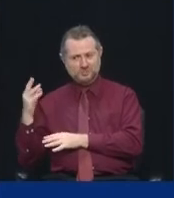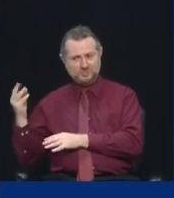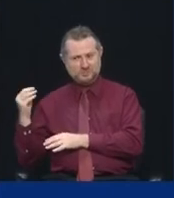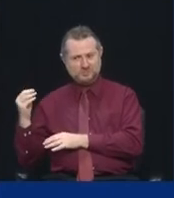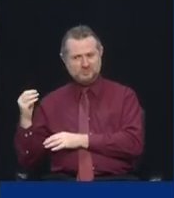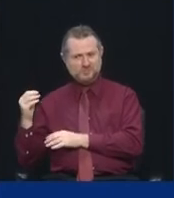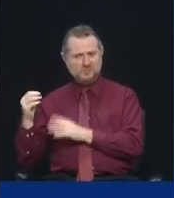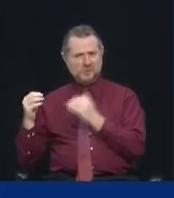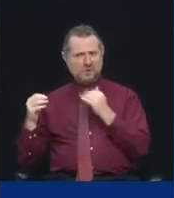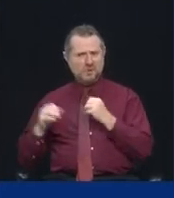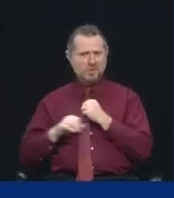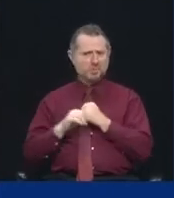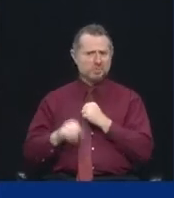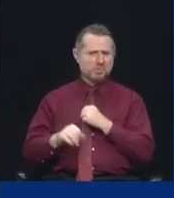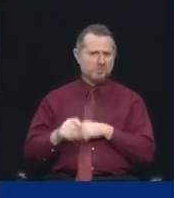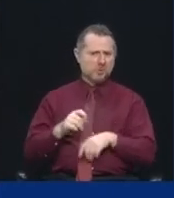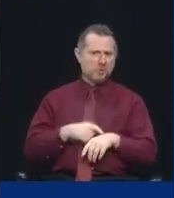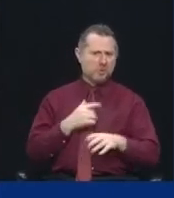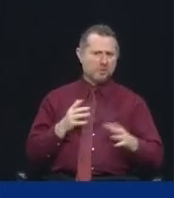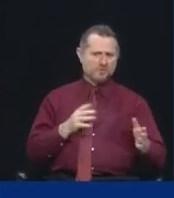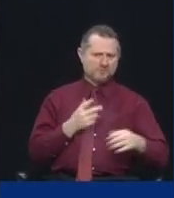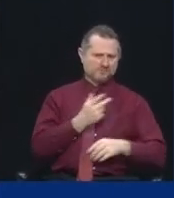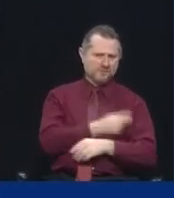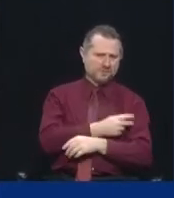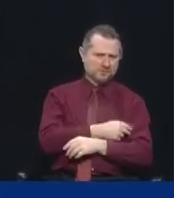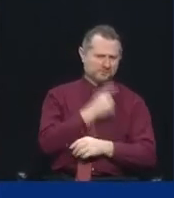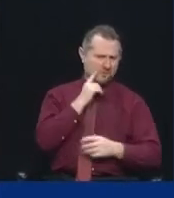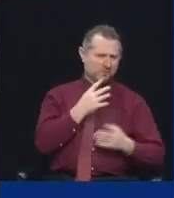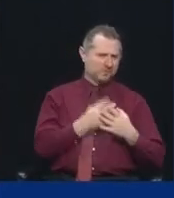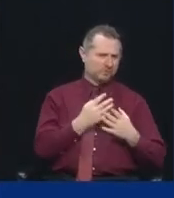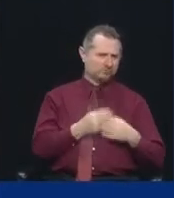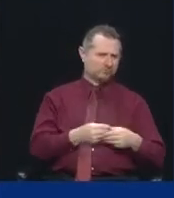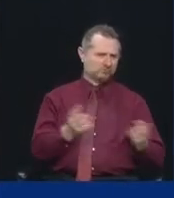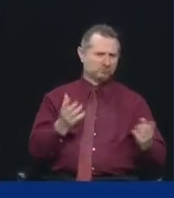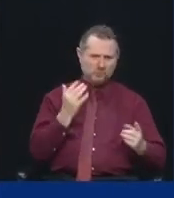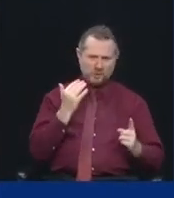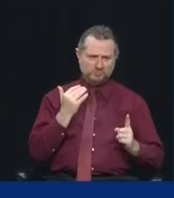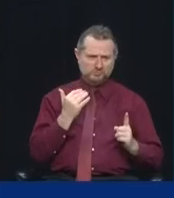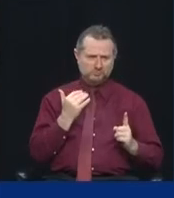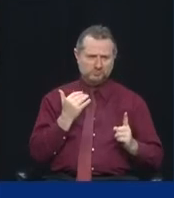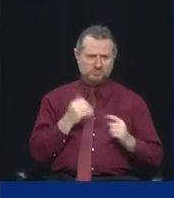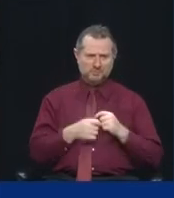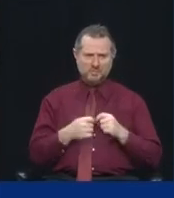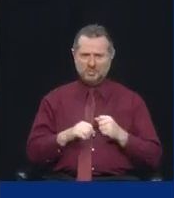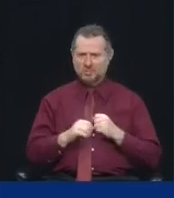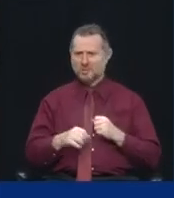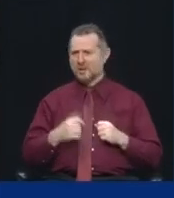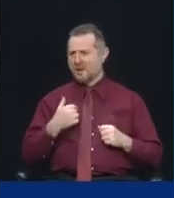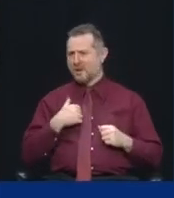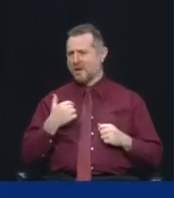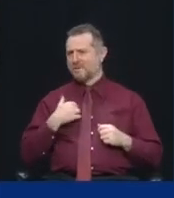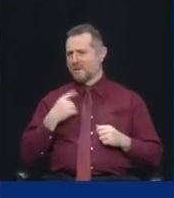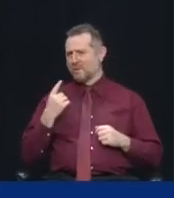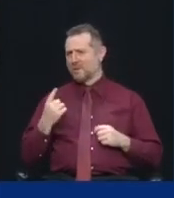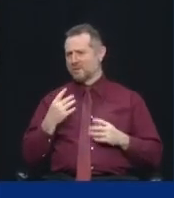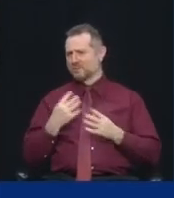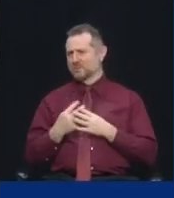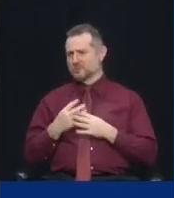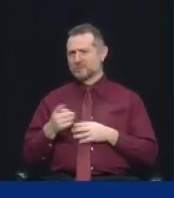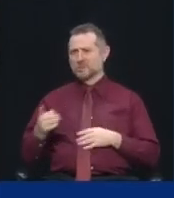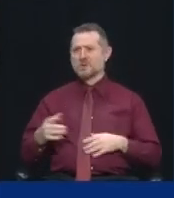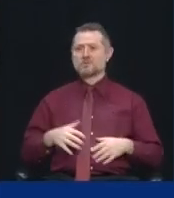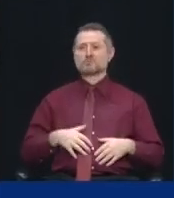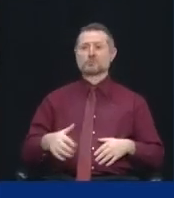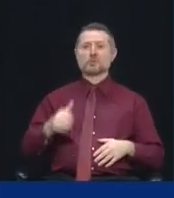taking you so long to vaccinate people in your custody in state prisons? We've reported on an outbreak currently happening among pregnant women and